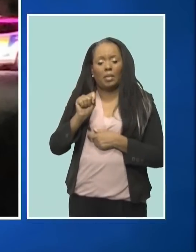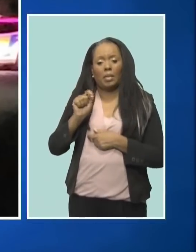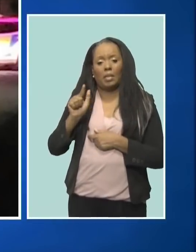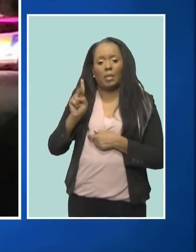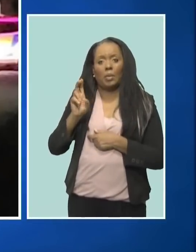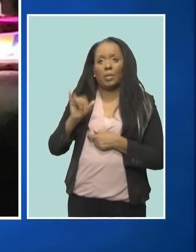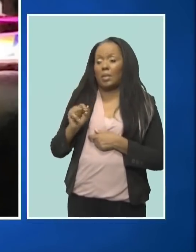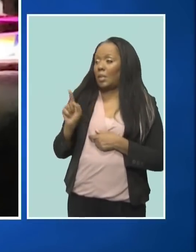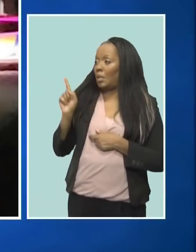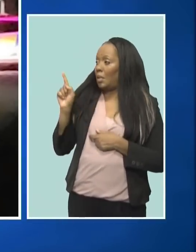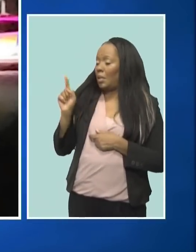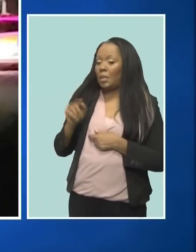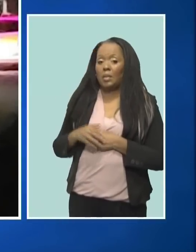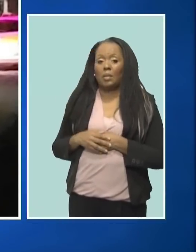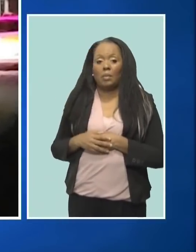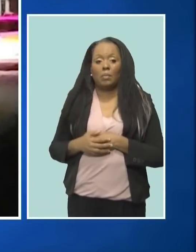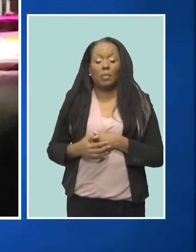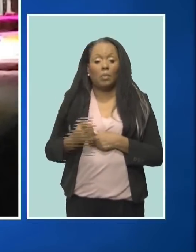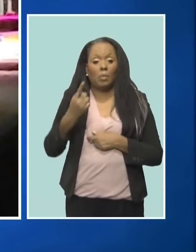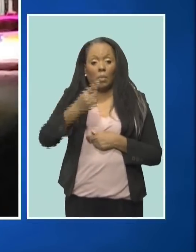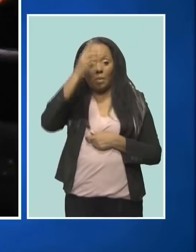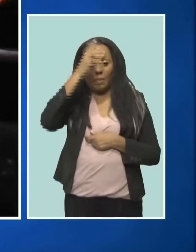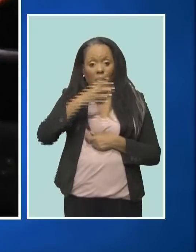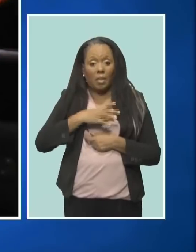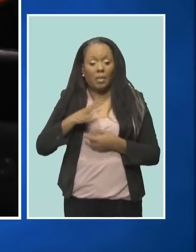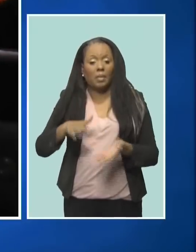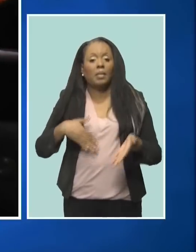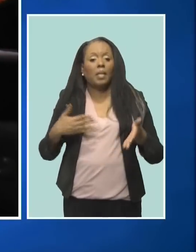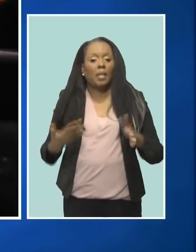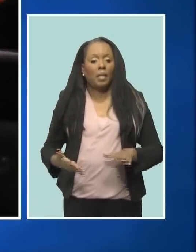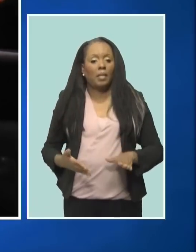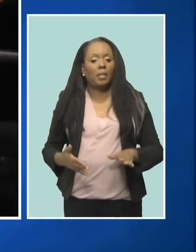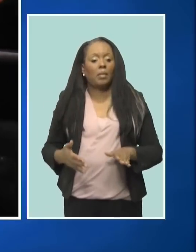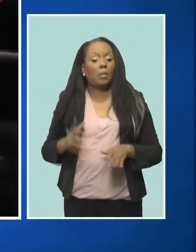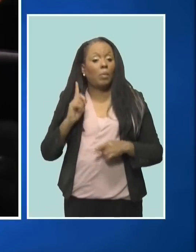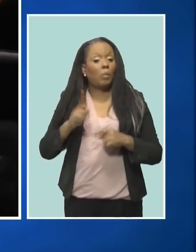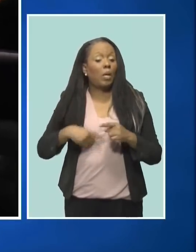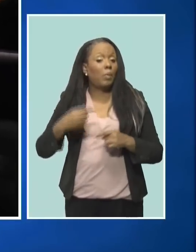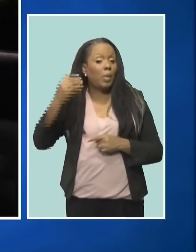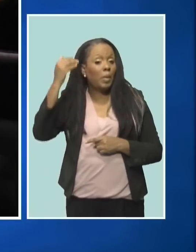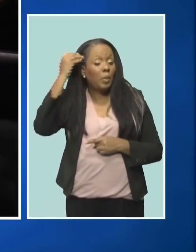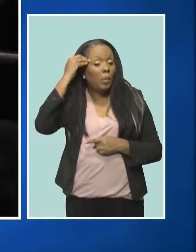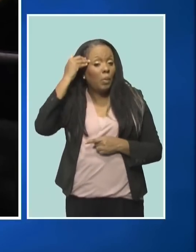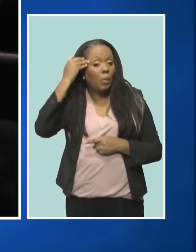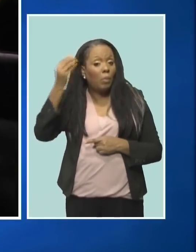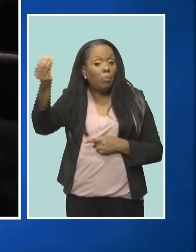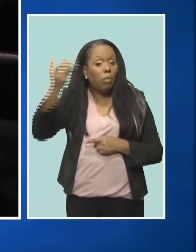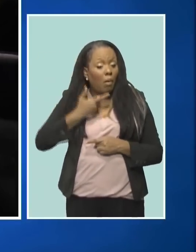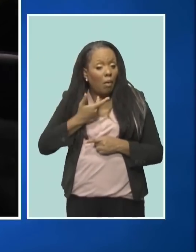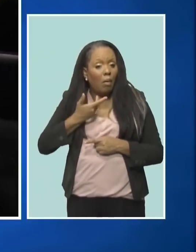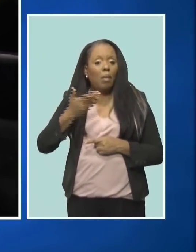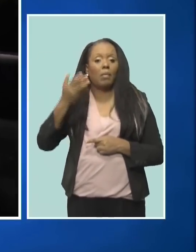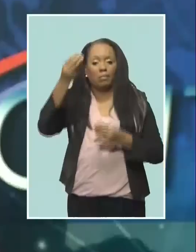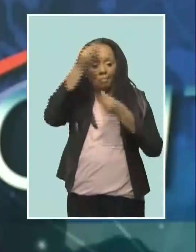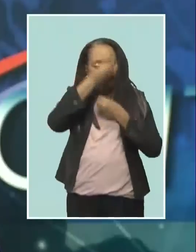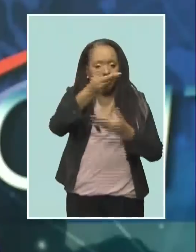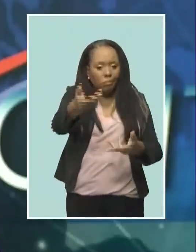CBC understands one man is dead. We'll bring more on this developing story as it comes to